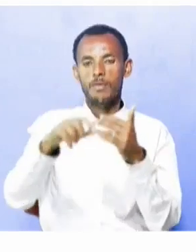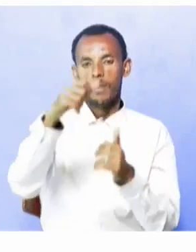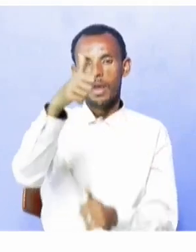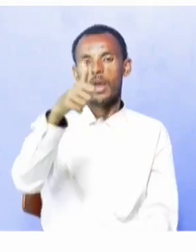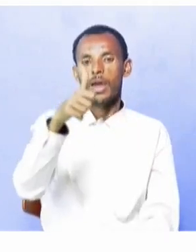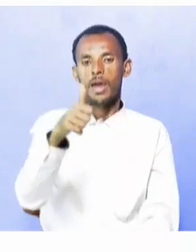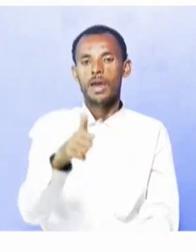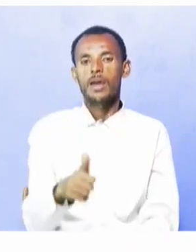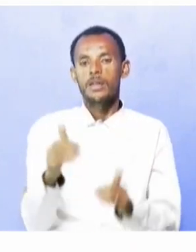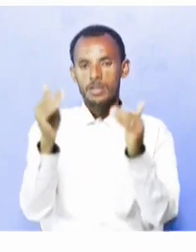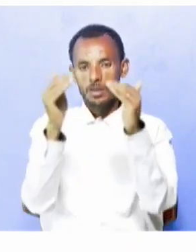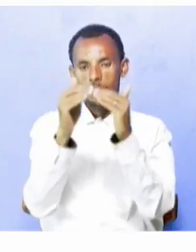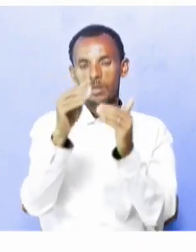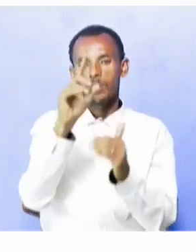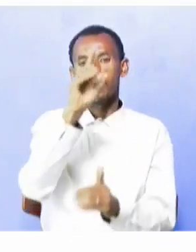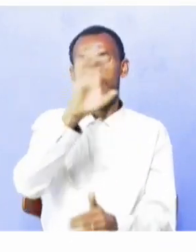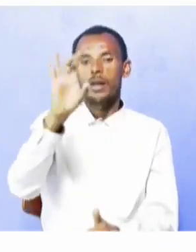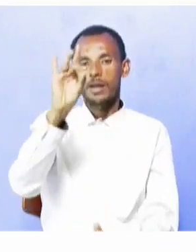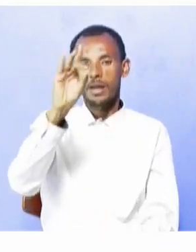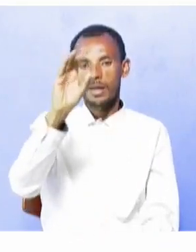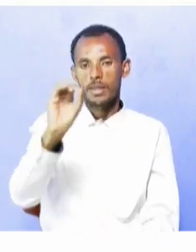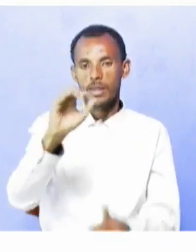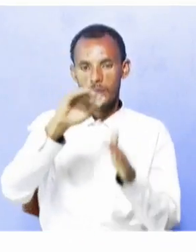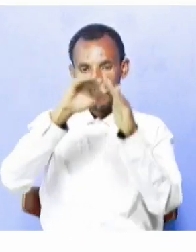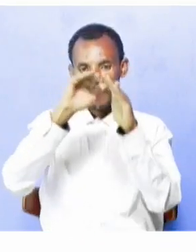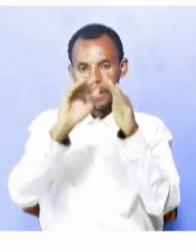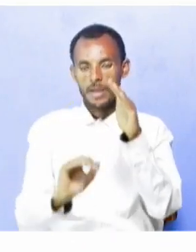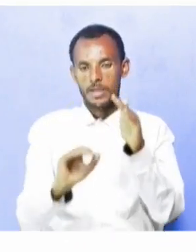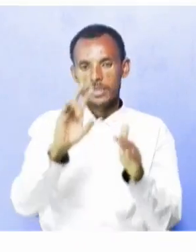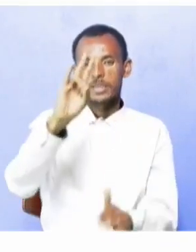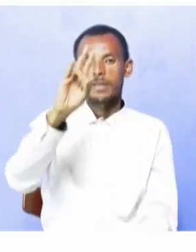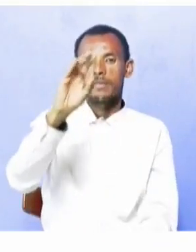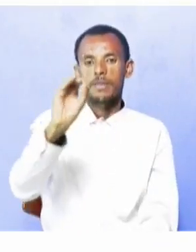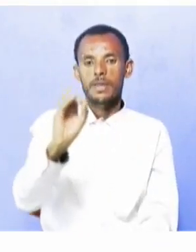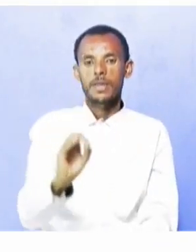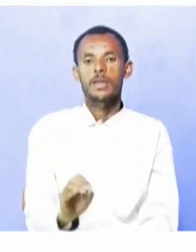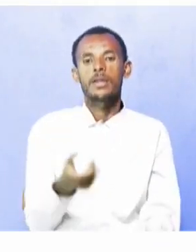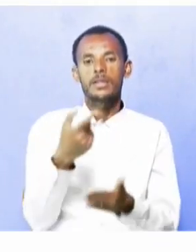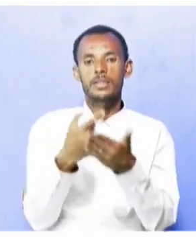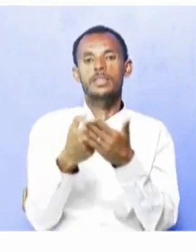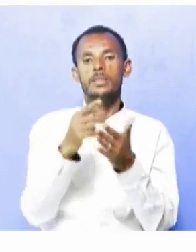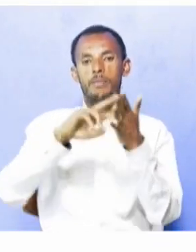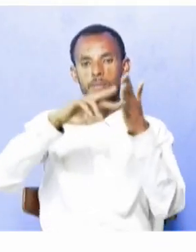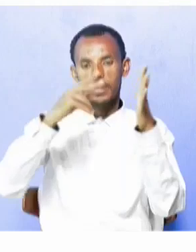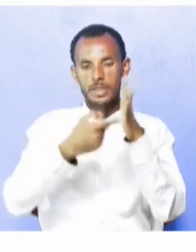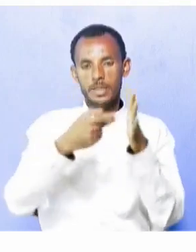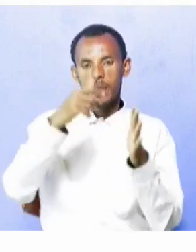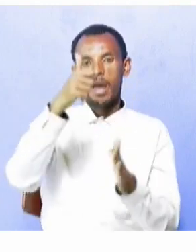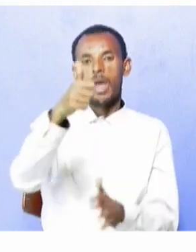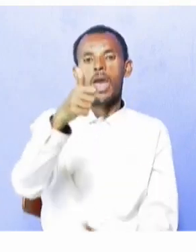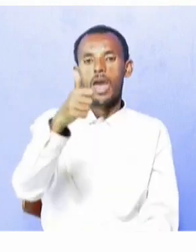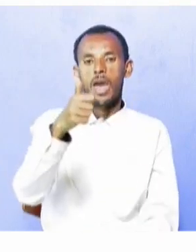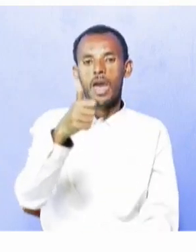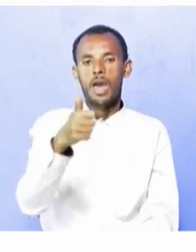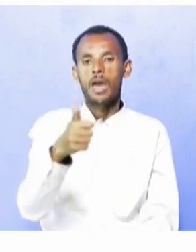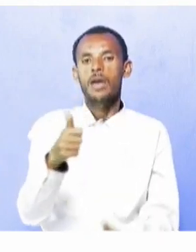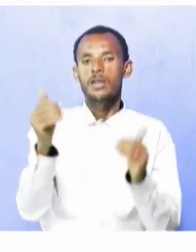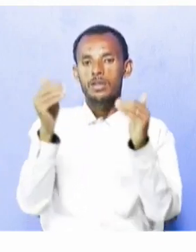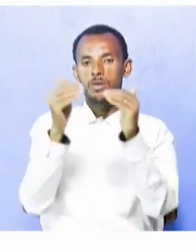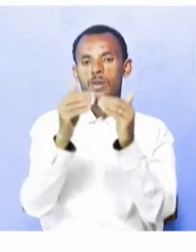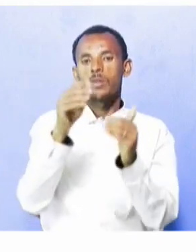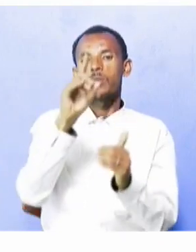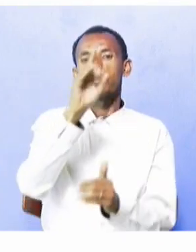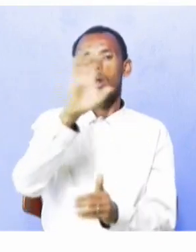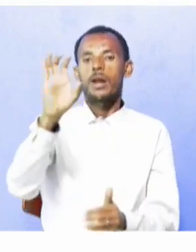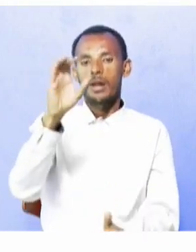becomes 180 degree minus 70 degree. Okay, this implies A is 110